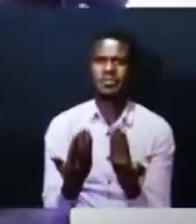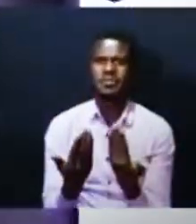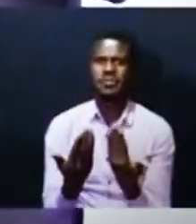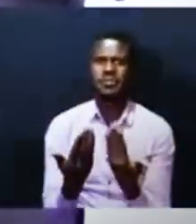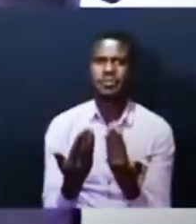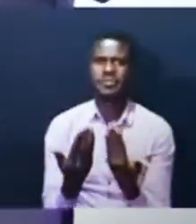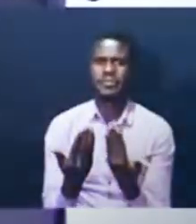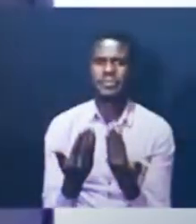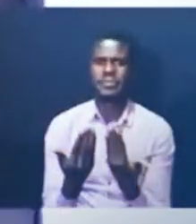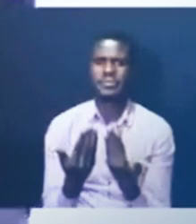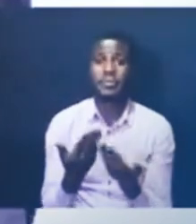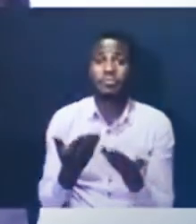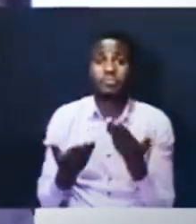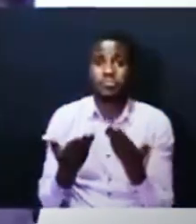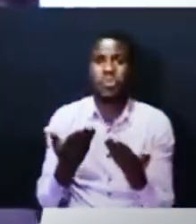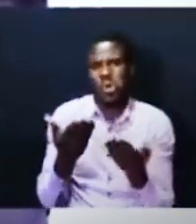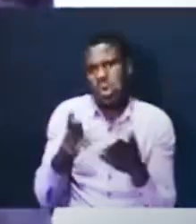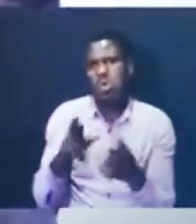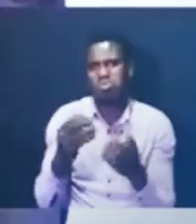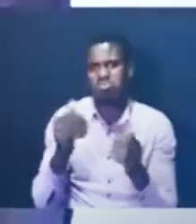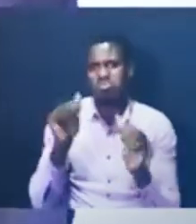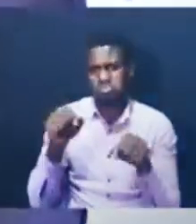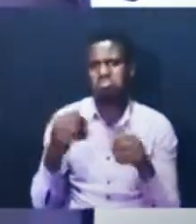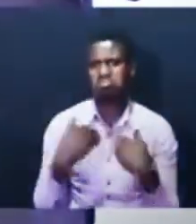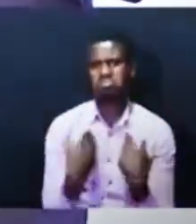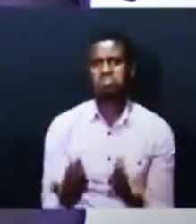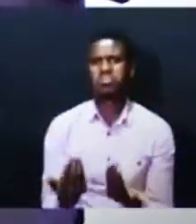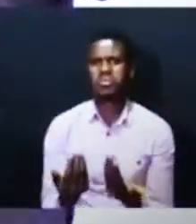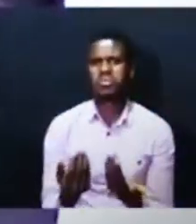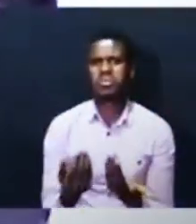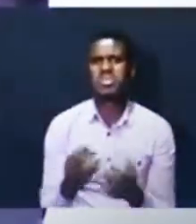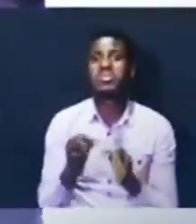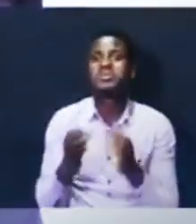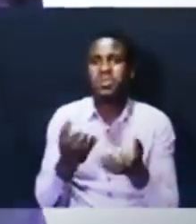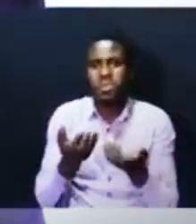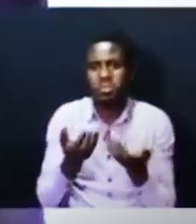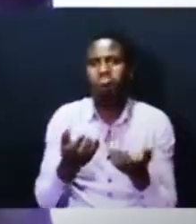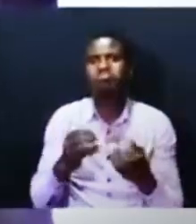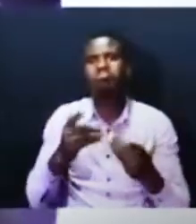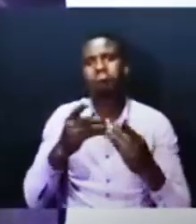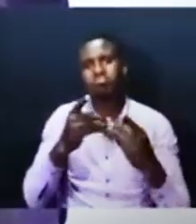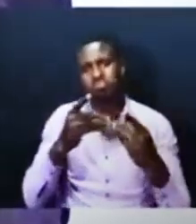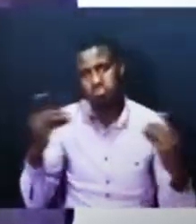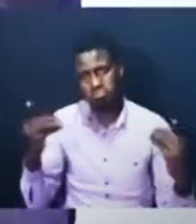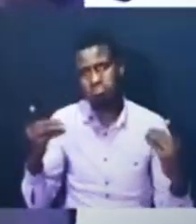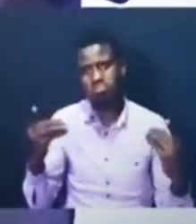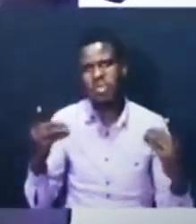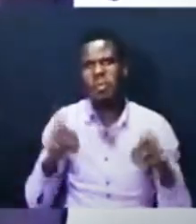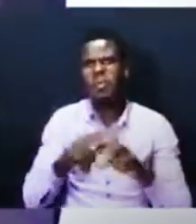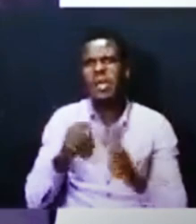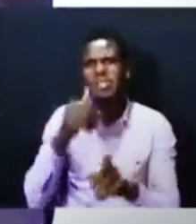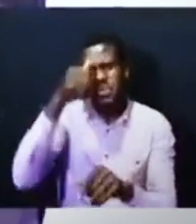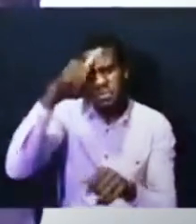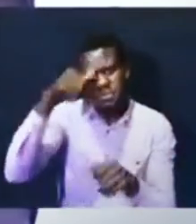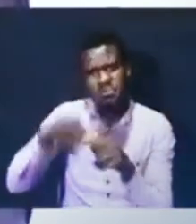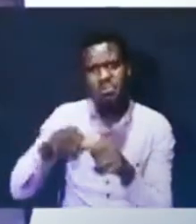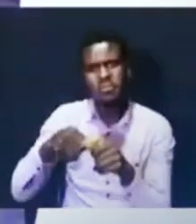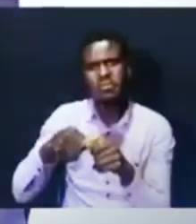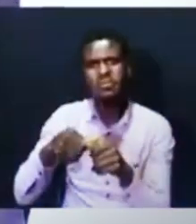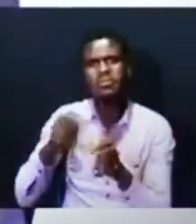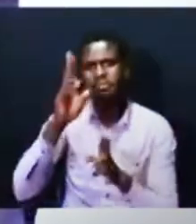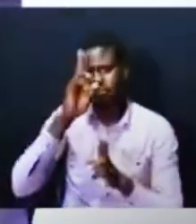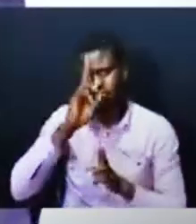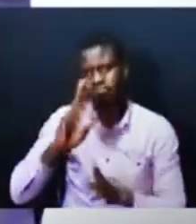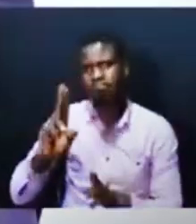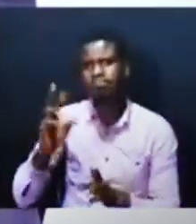Or you can have. If you want to divorce. But remember the honor of his